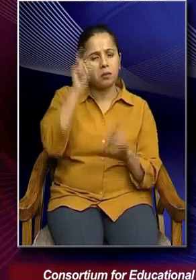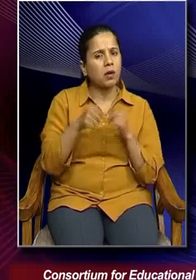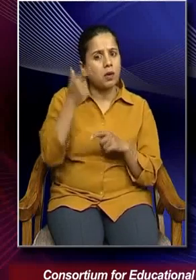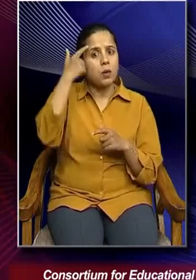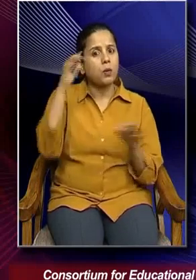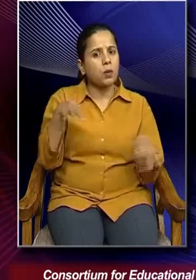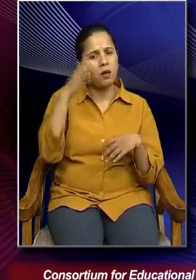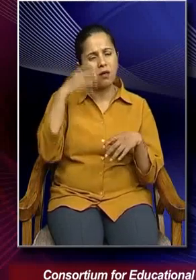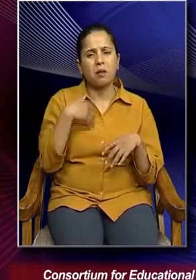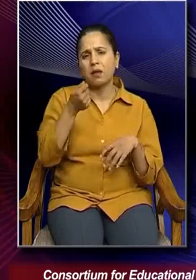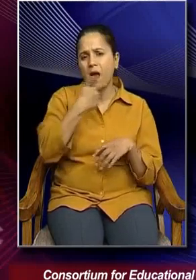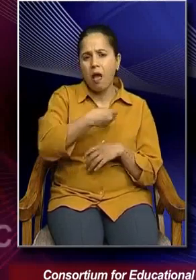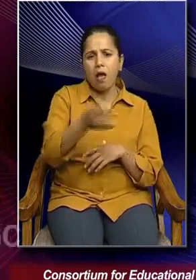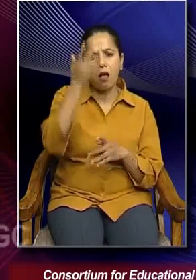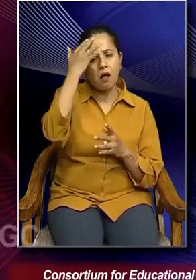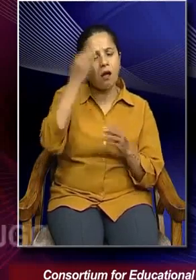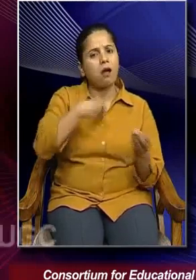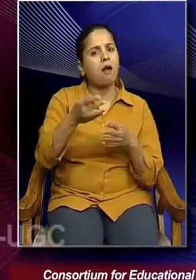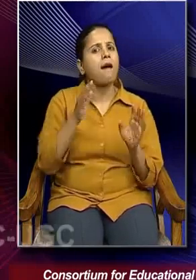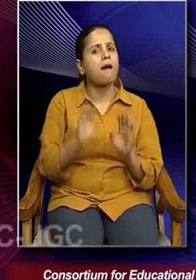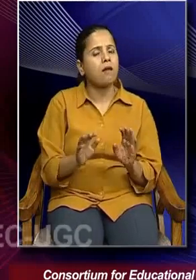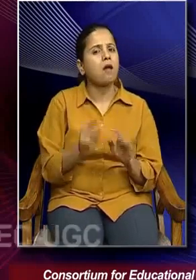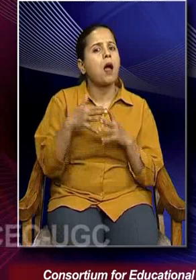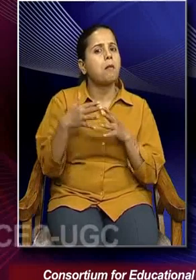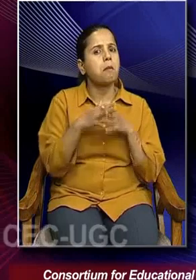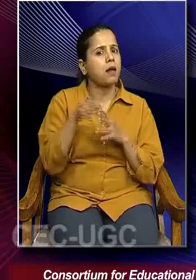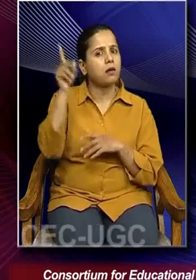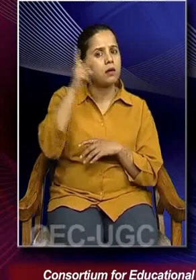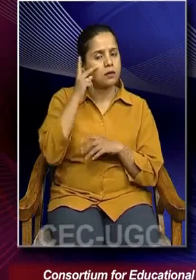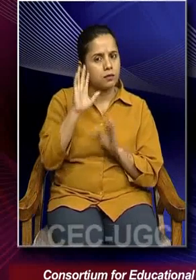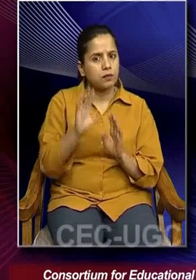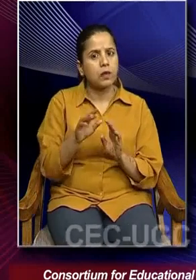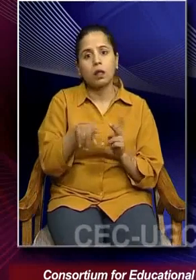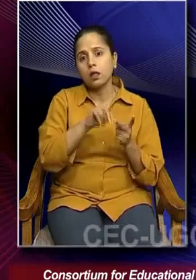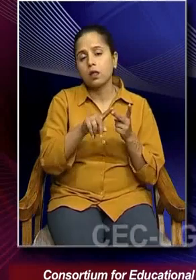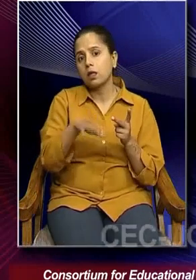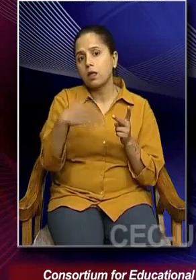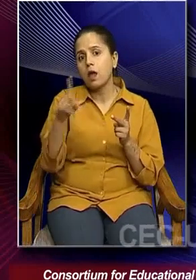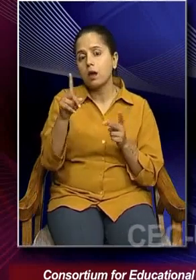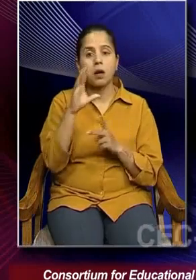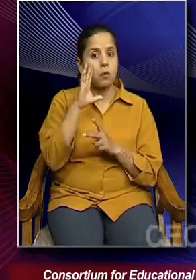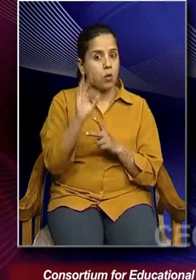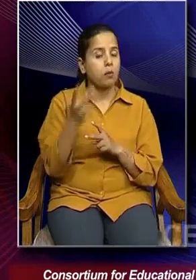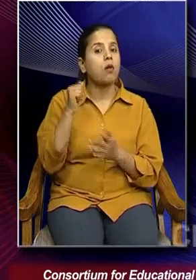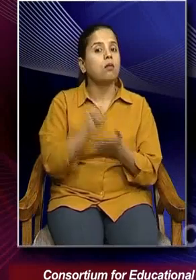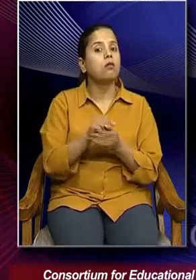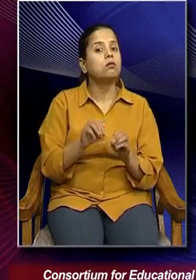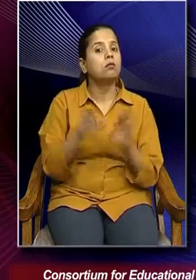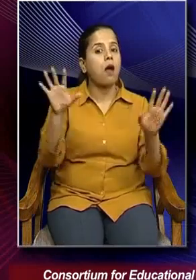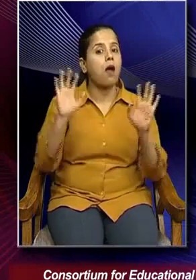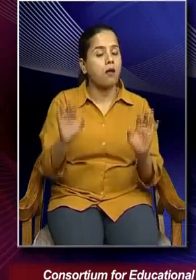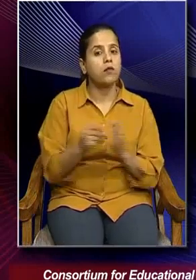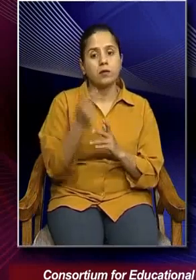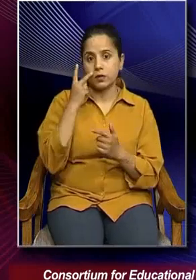of fertilizers, manures, etc. in the United States. And followed up with, there was another important publication that was brought